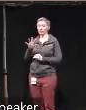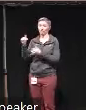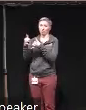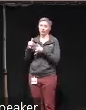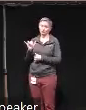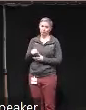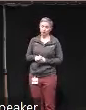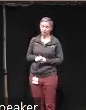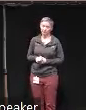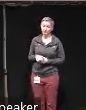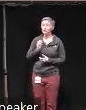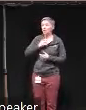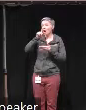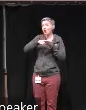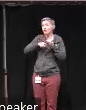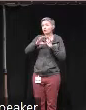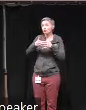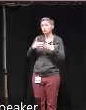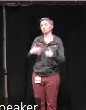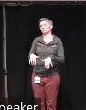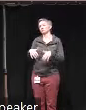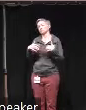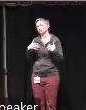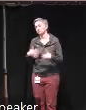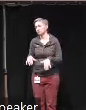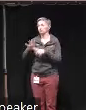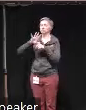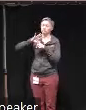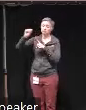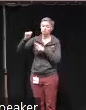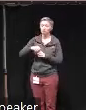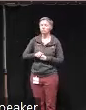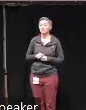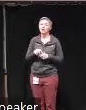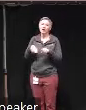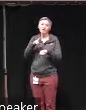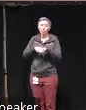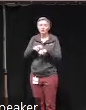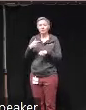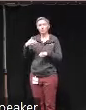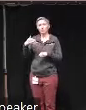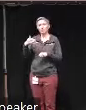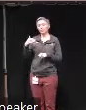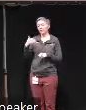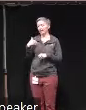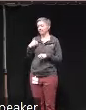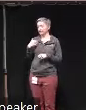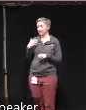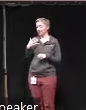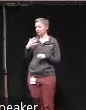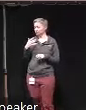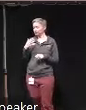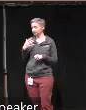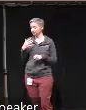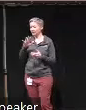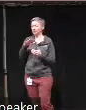So our research groups are also doing very well. And of course, there is a research recovery center of excellence funded